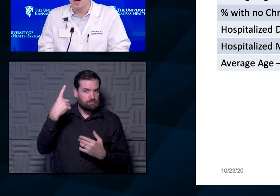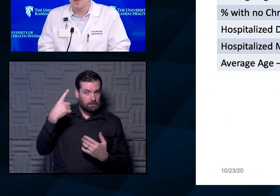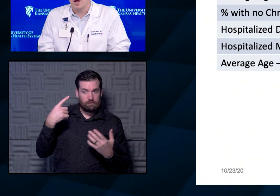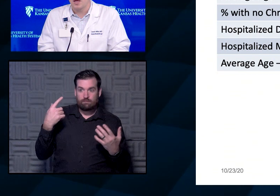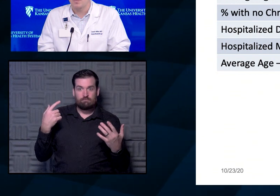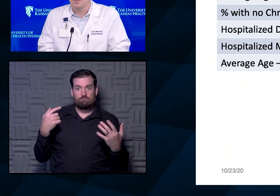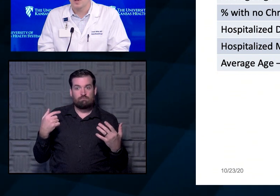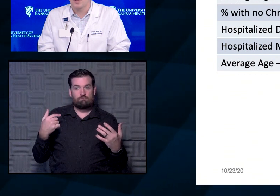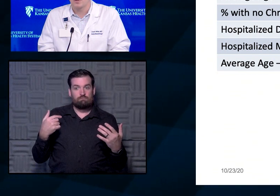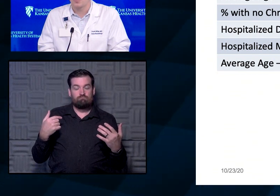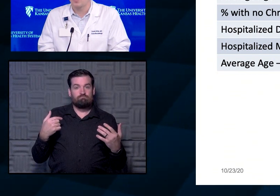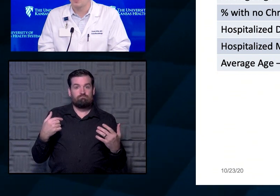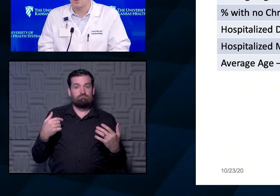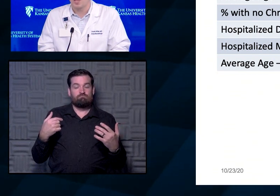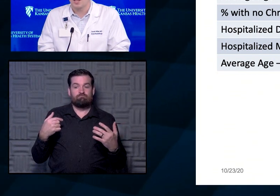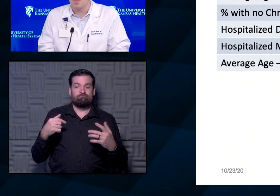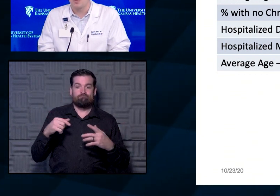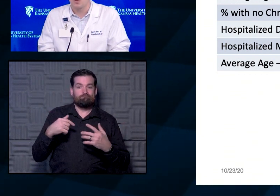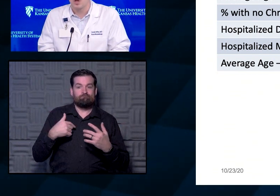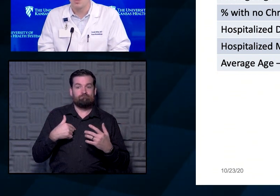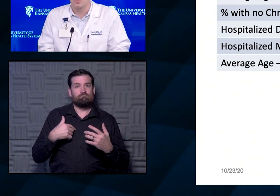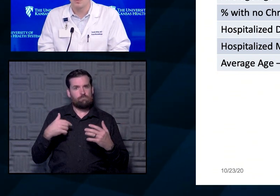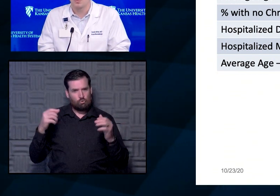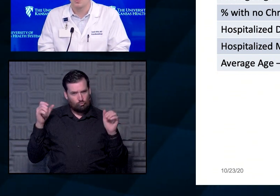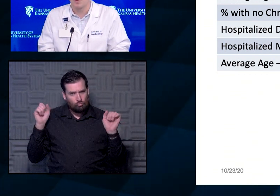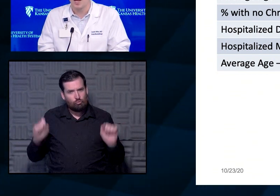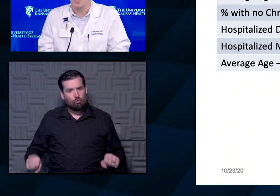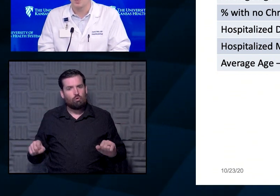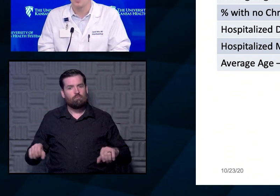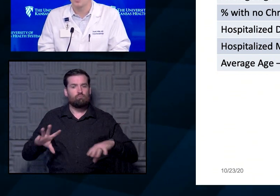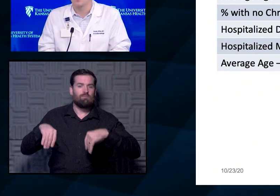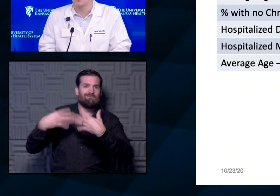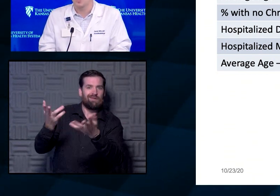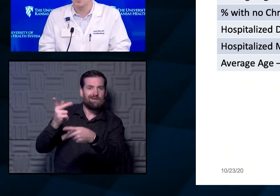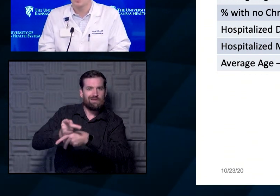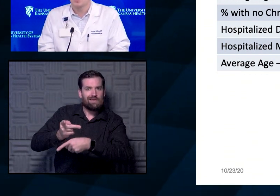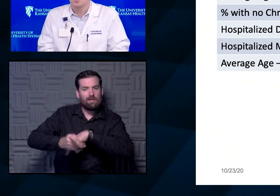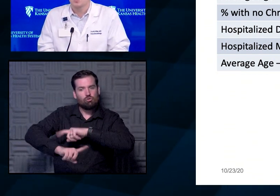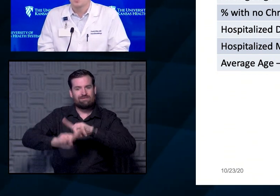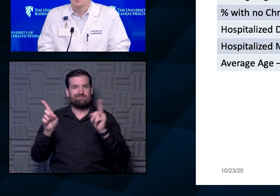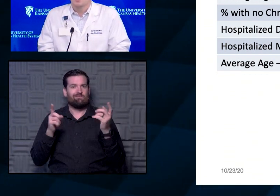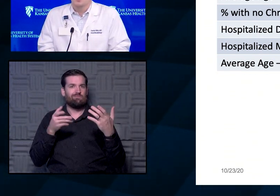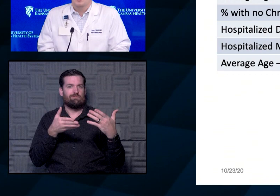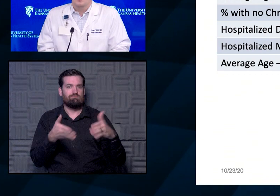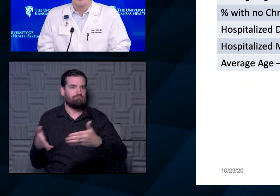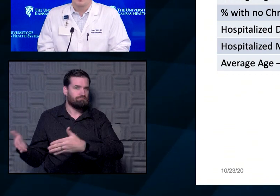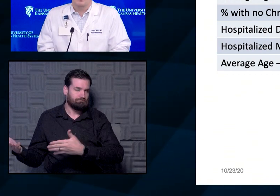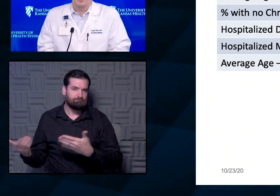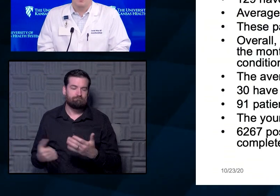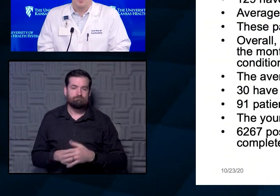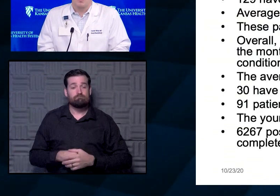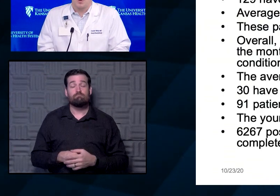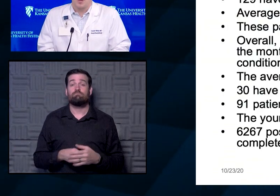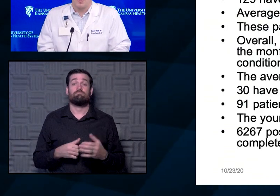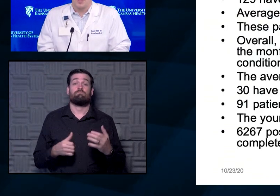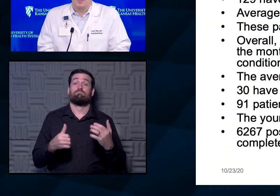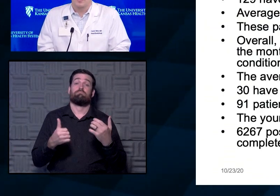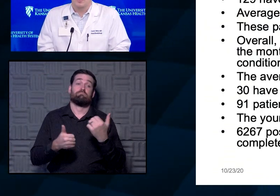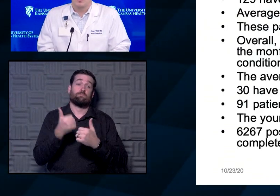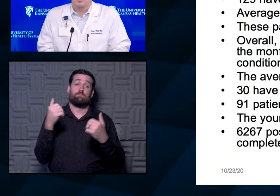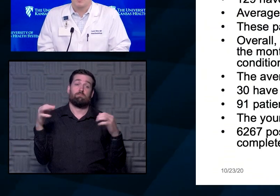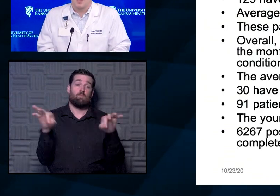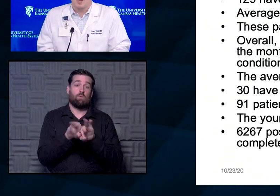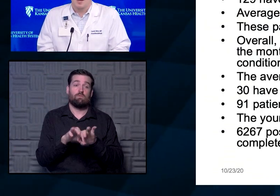any situation where we had an opportunity to provide care in a different way. But here's the important part, I